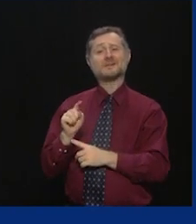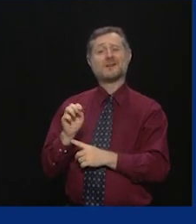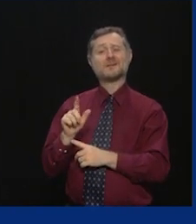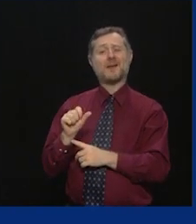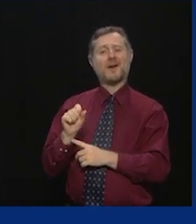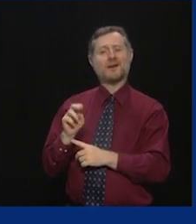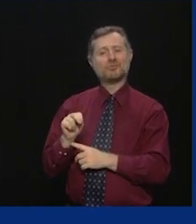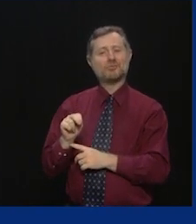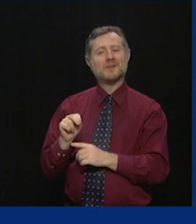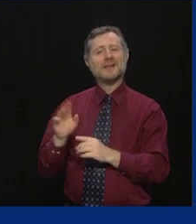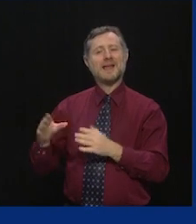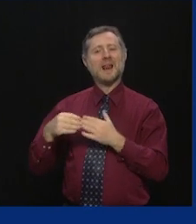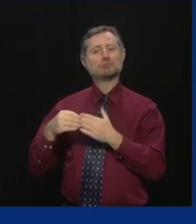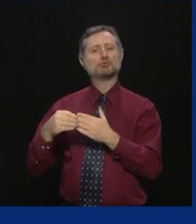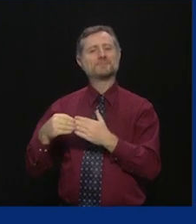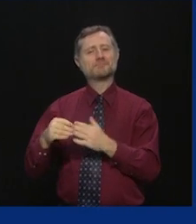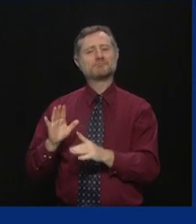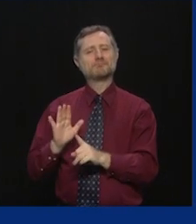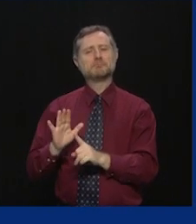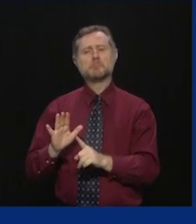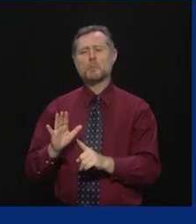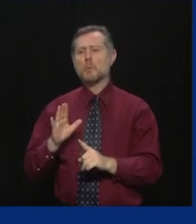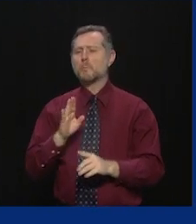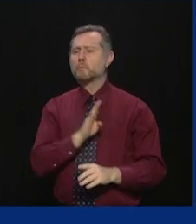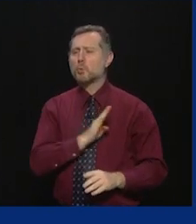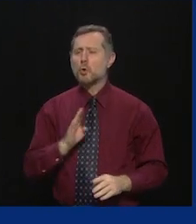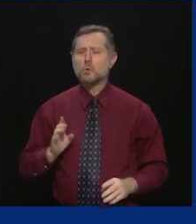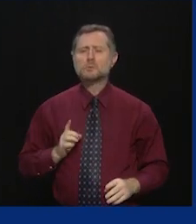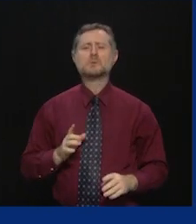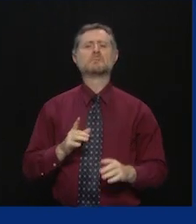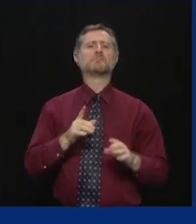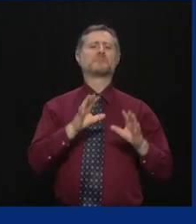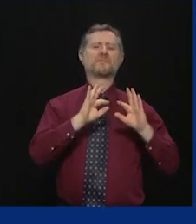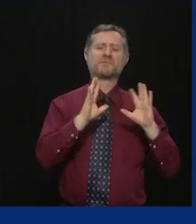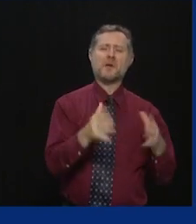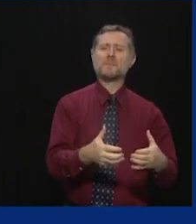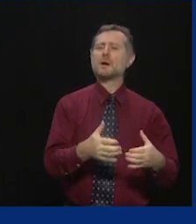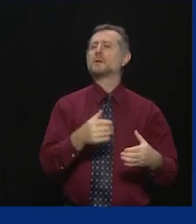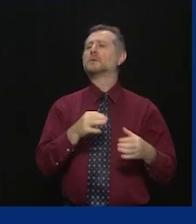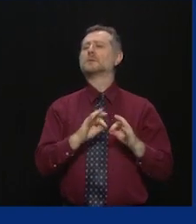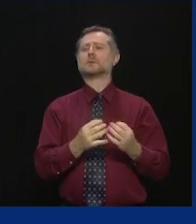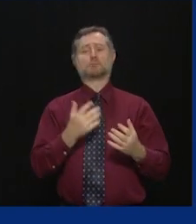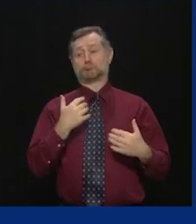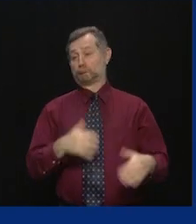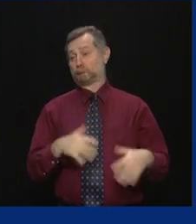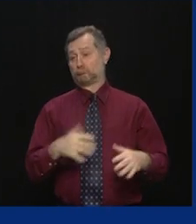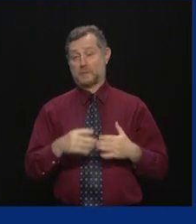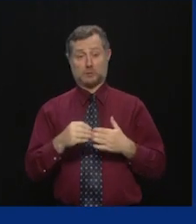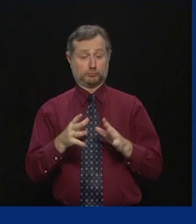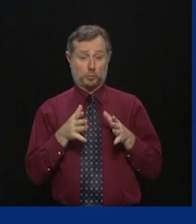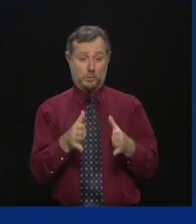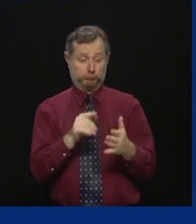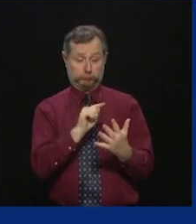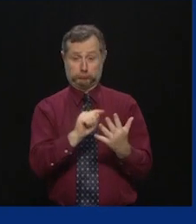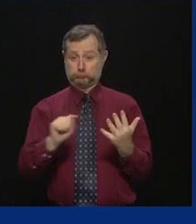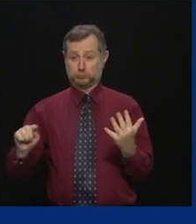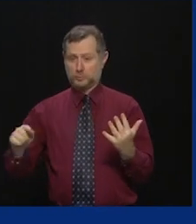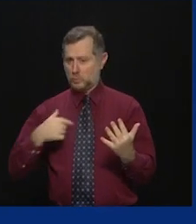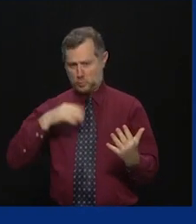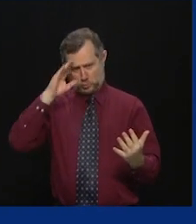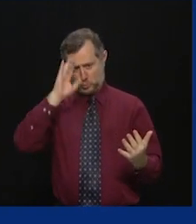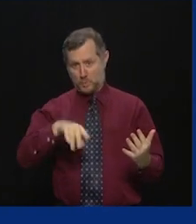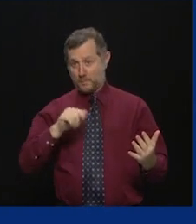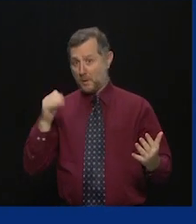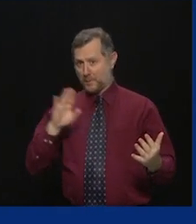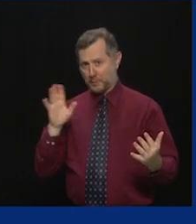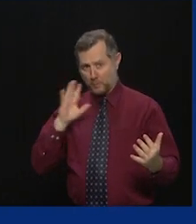Bill Newlands, its board, and the Sands family, are leading the way. And I know that other businesses will follow because